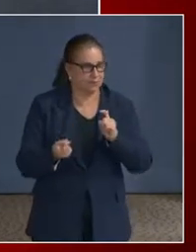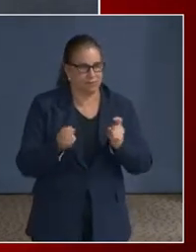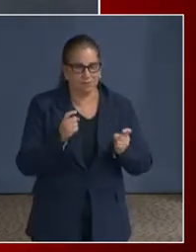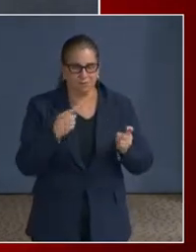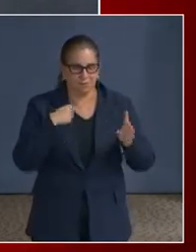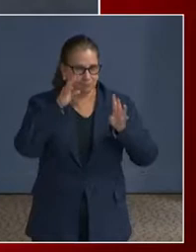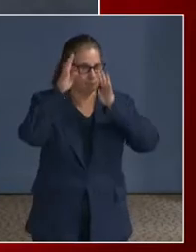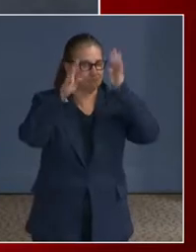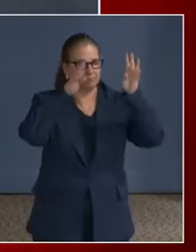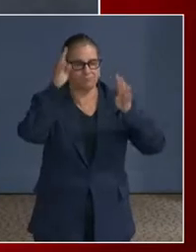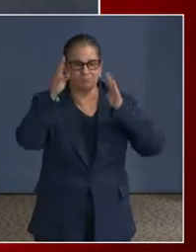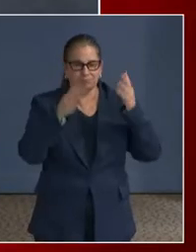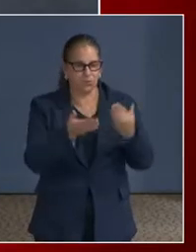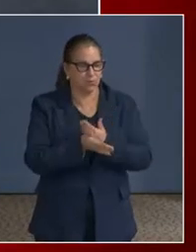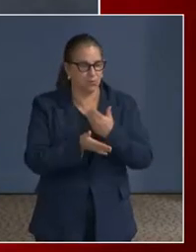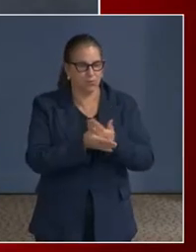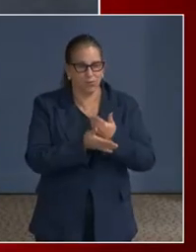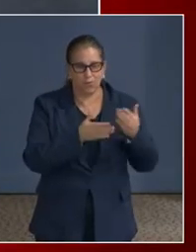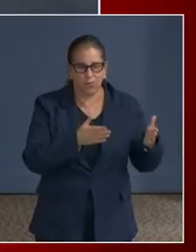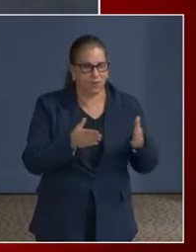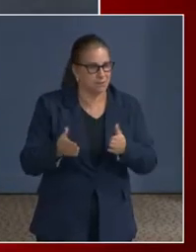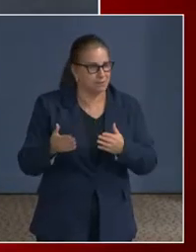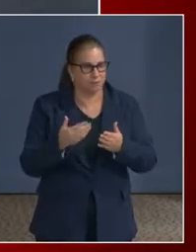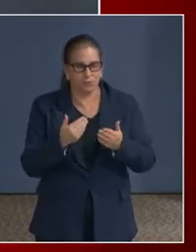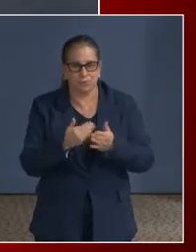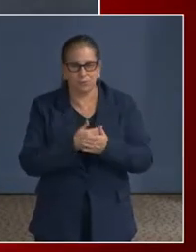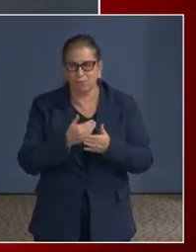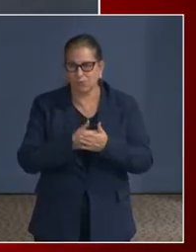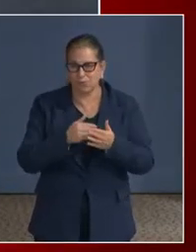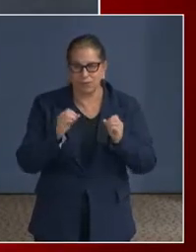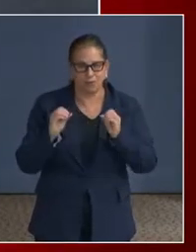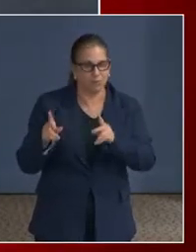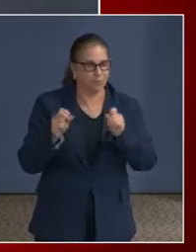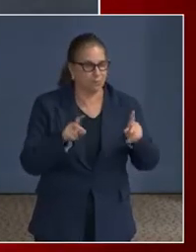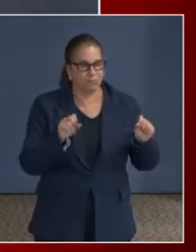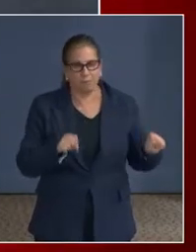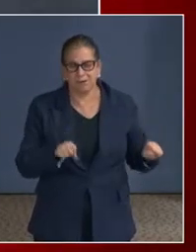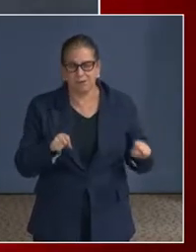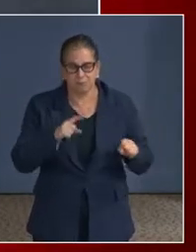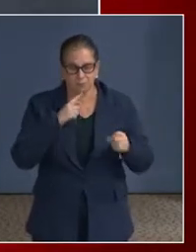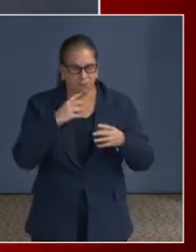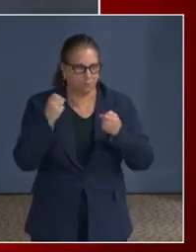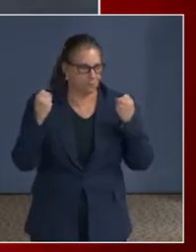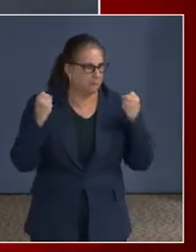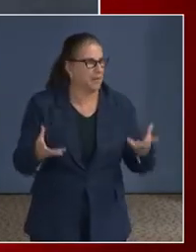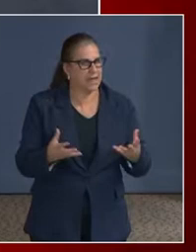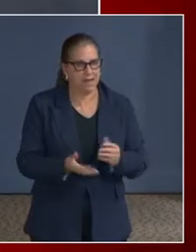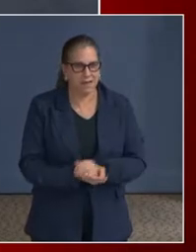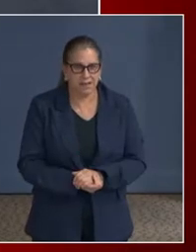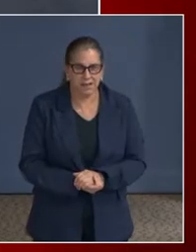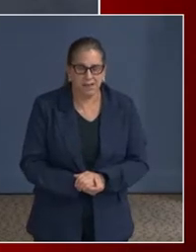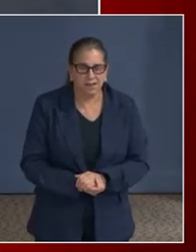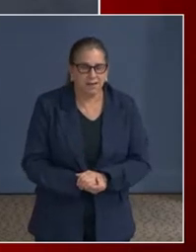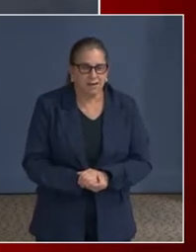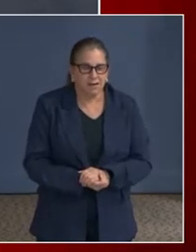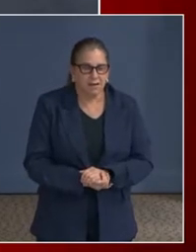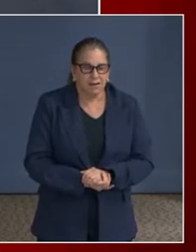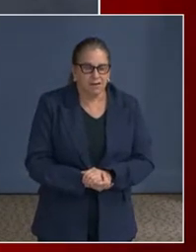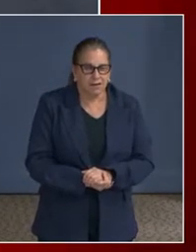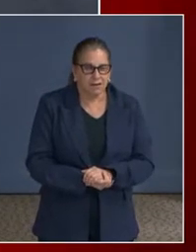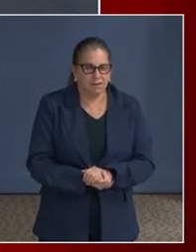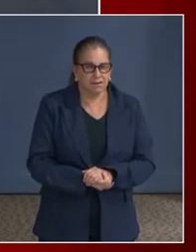portfolio throughout our response to COVID. So we appreciate that. You can still sign up